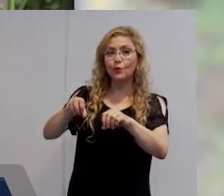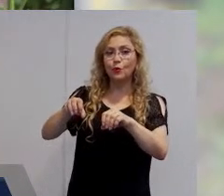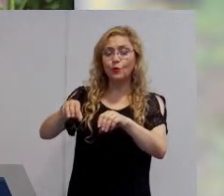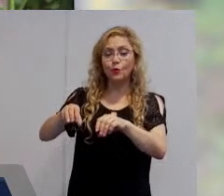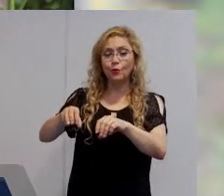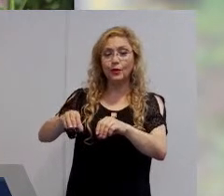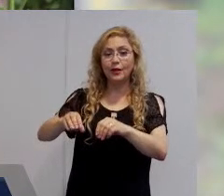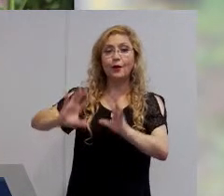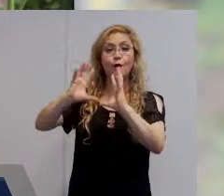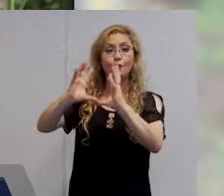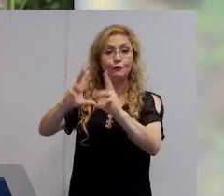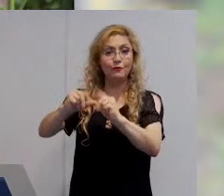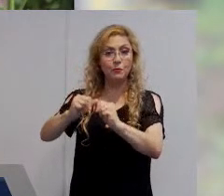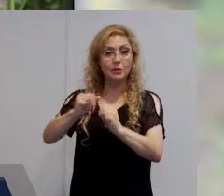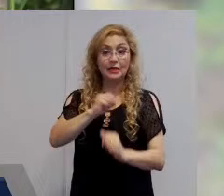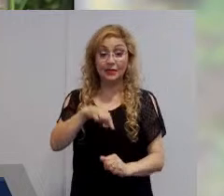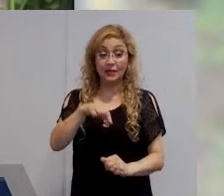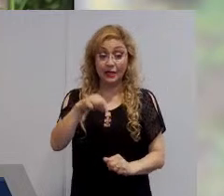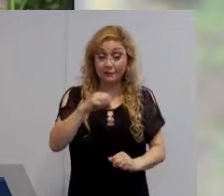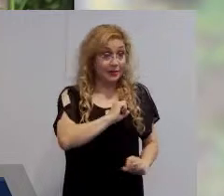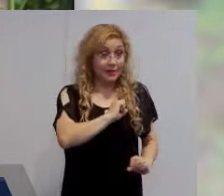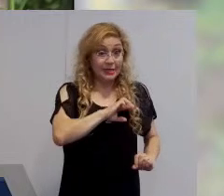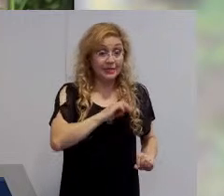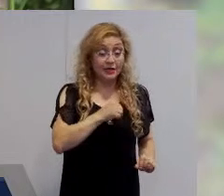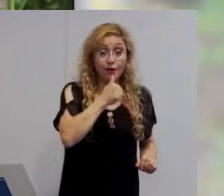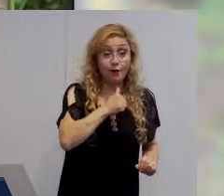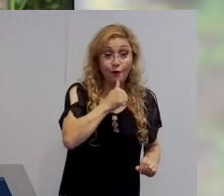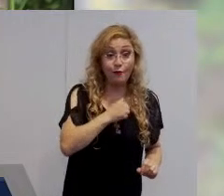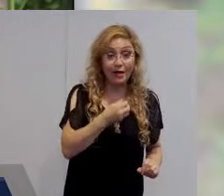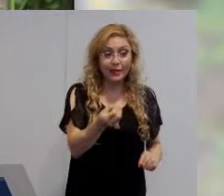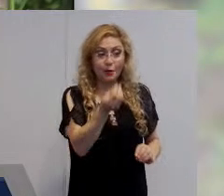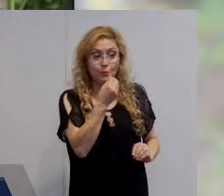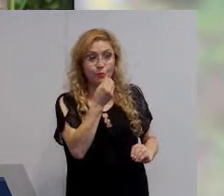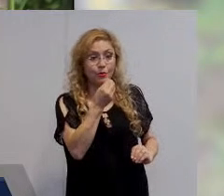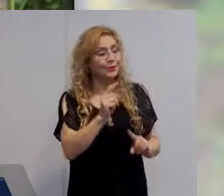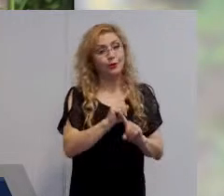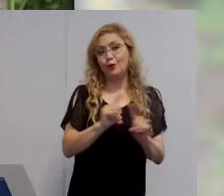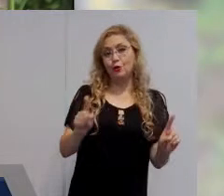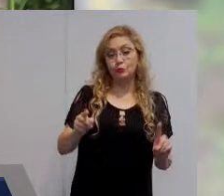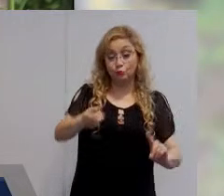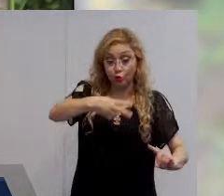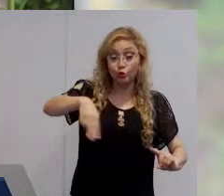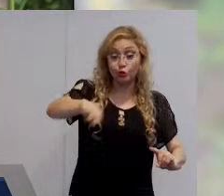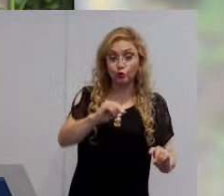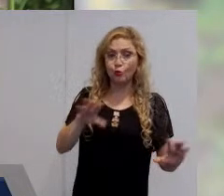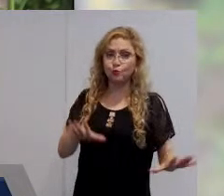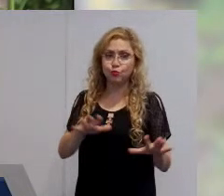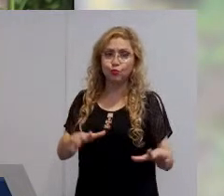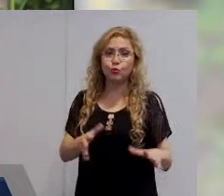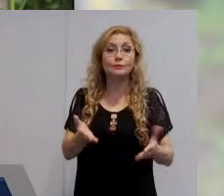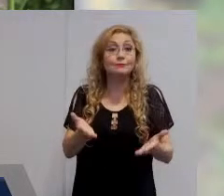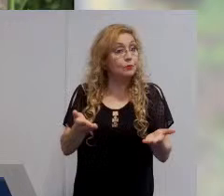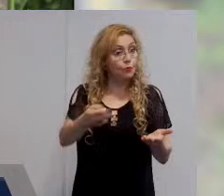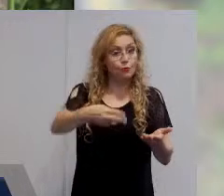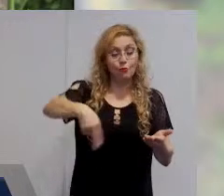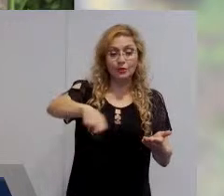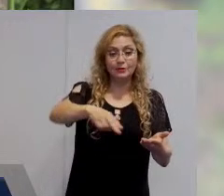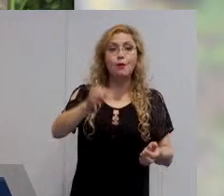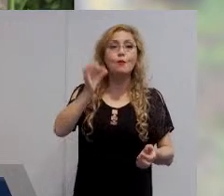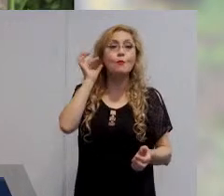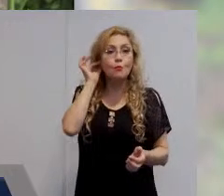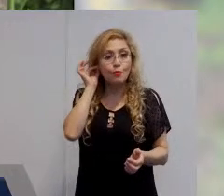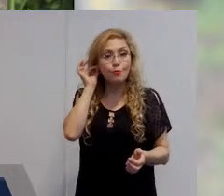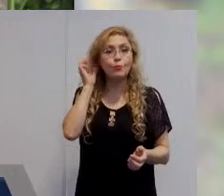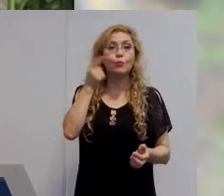family farming. In Chile, they've never gone missing, fruit and vegetable, fresh, because we